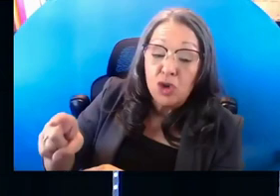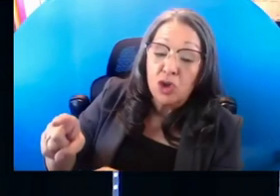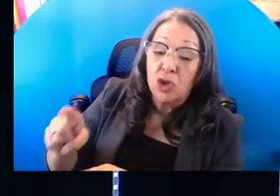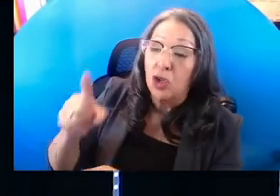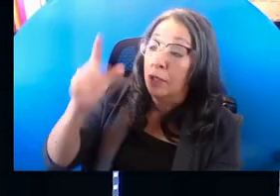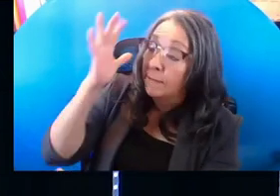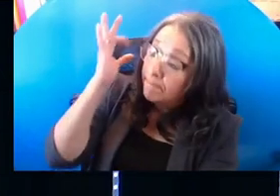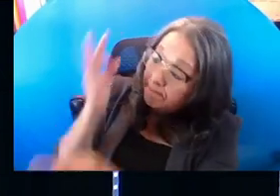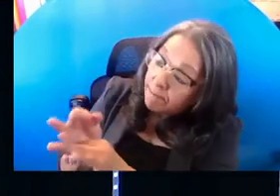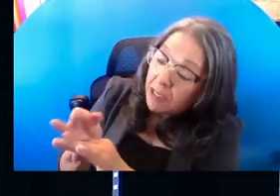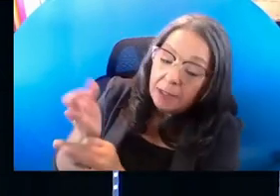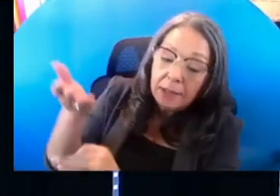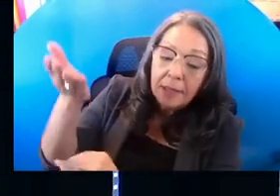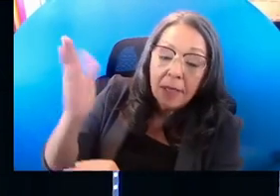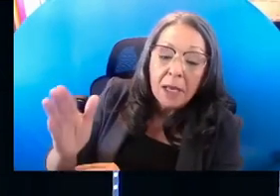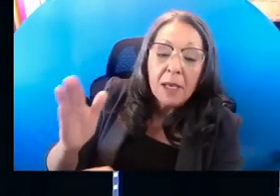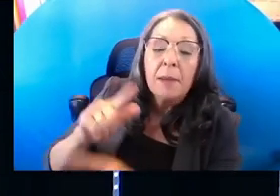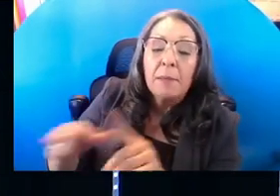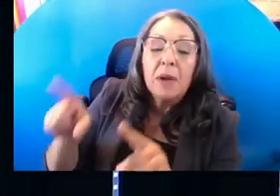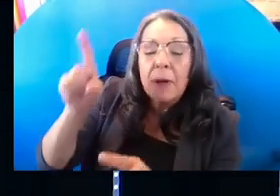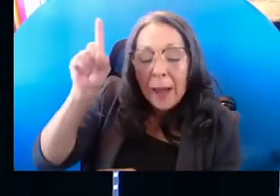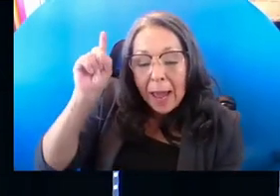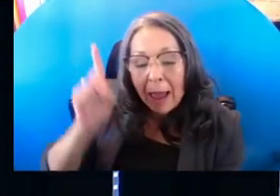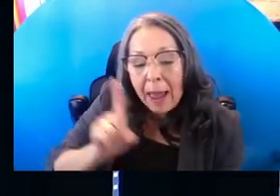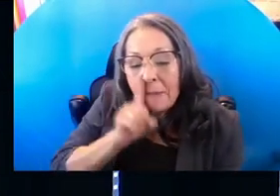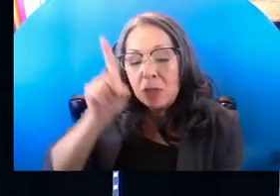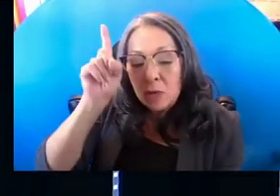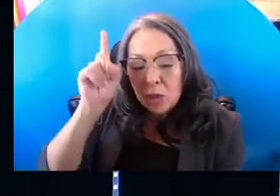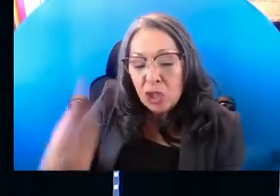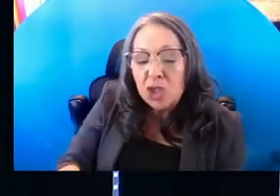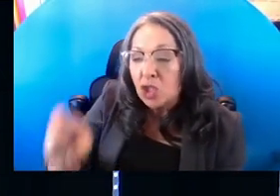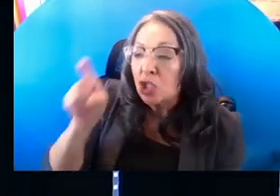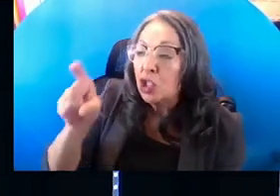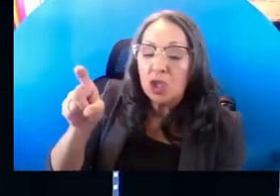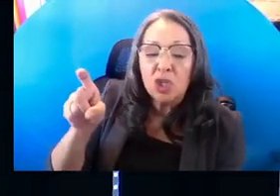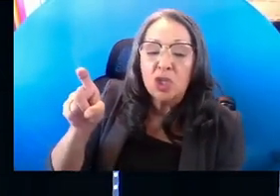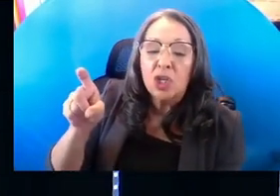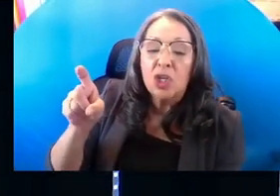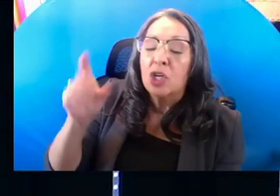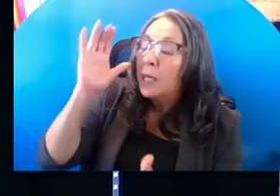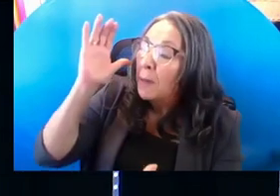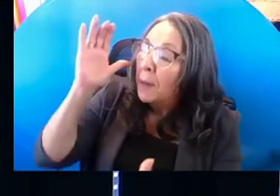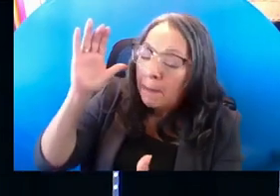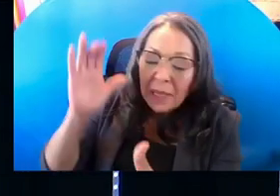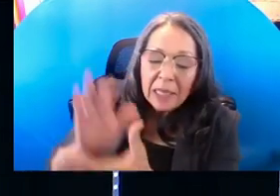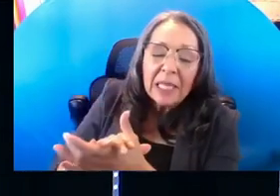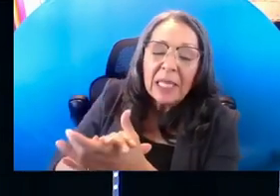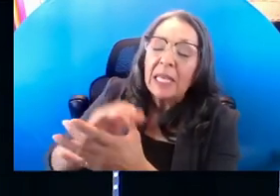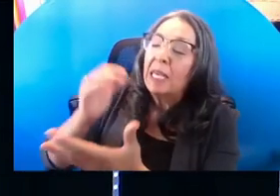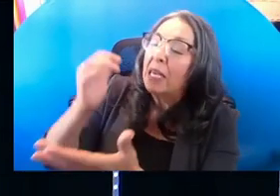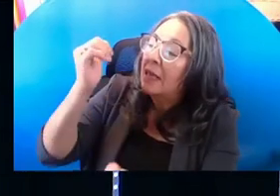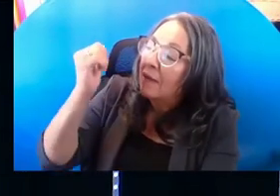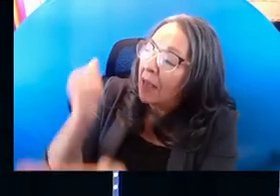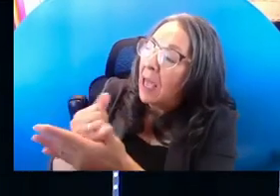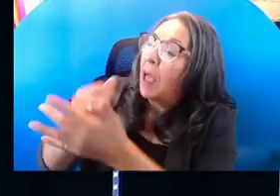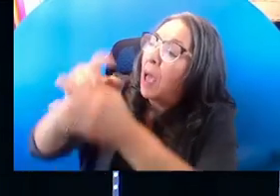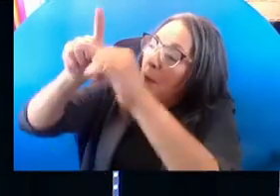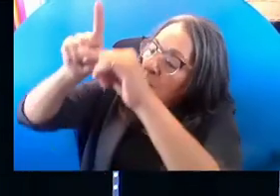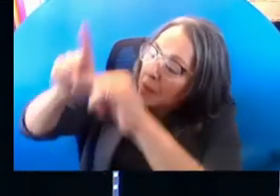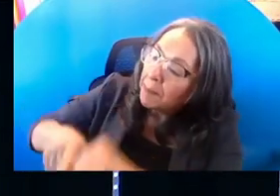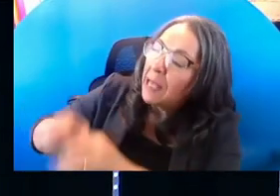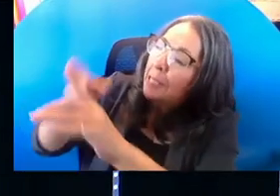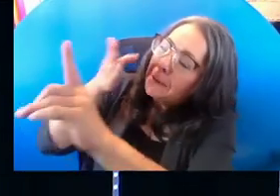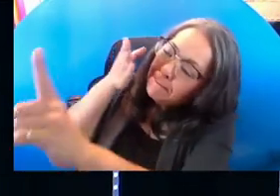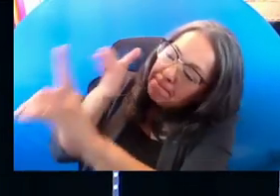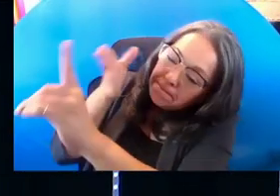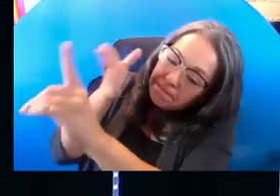faith in him, but we absolutely should with everything, always. He should be our go-to.